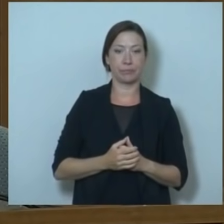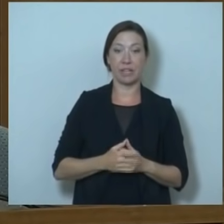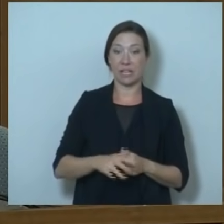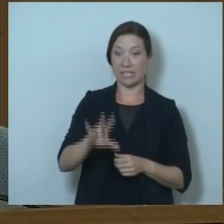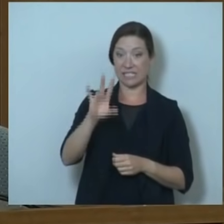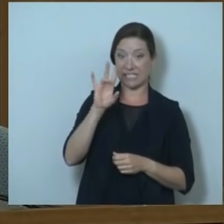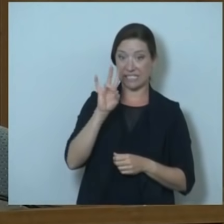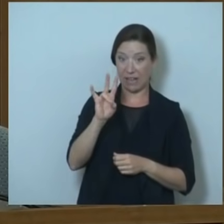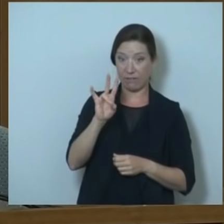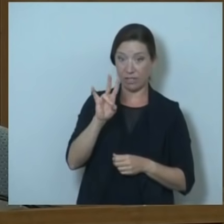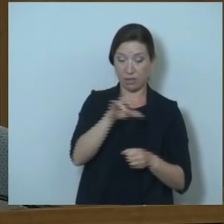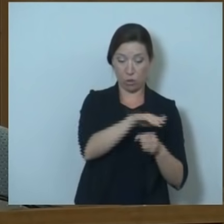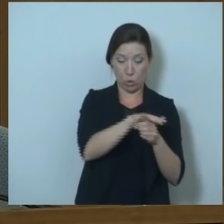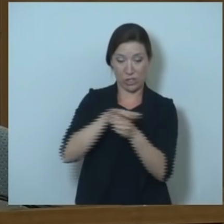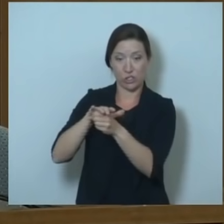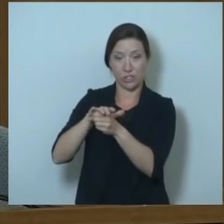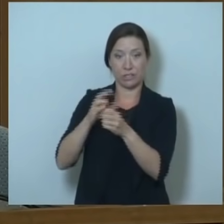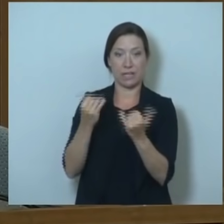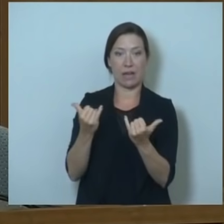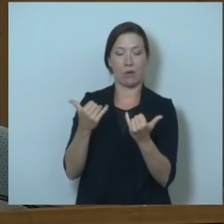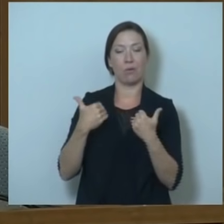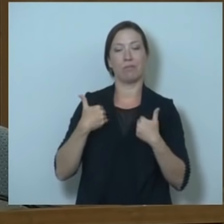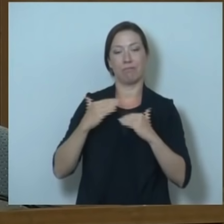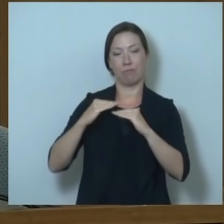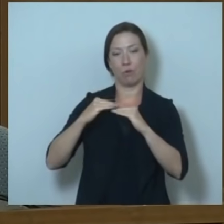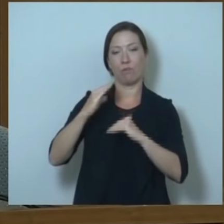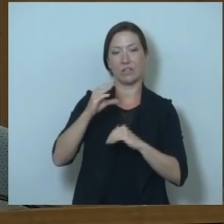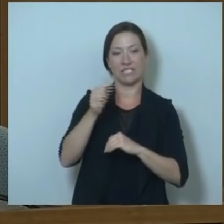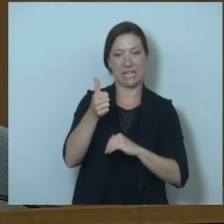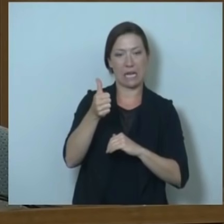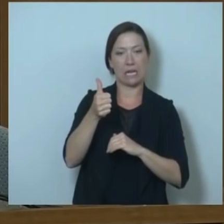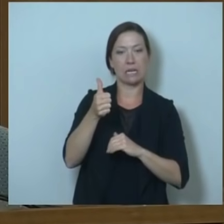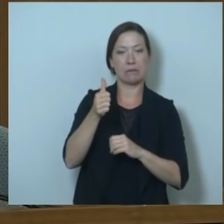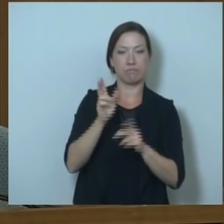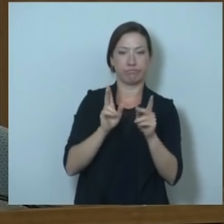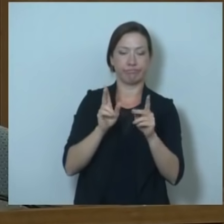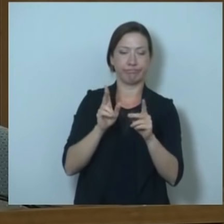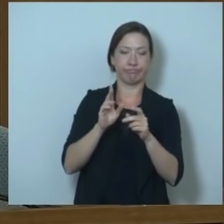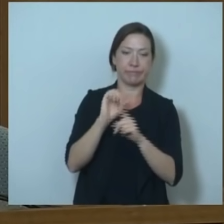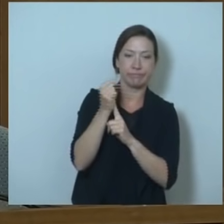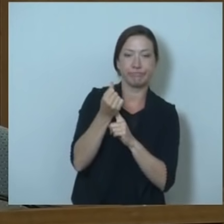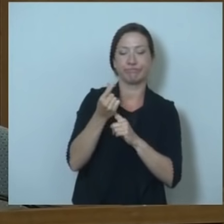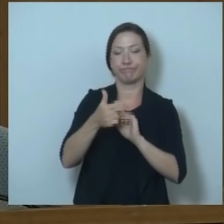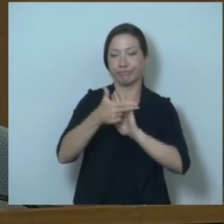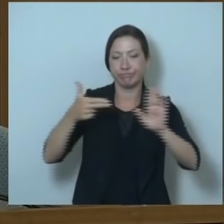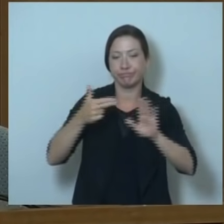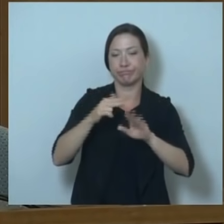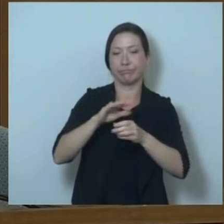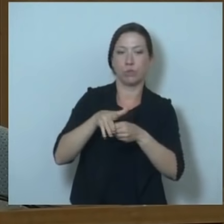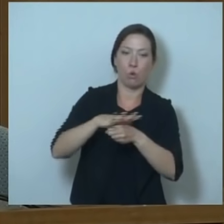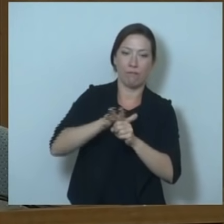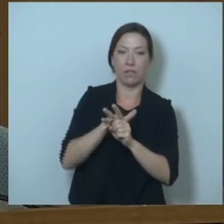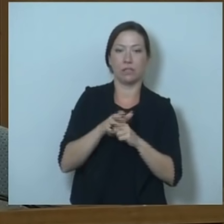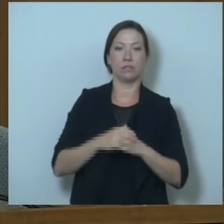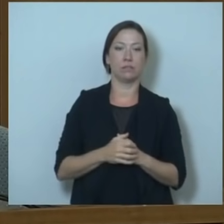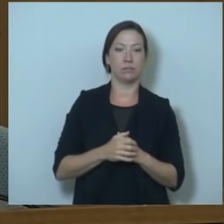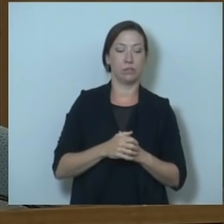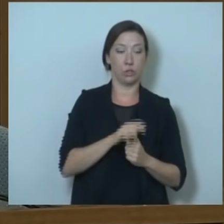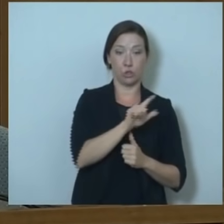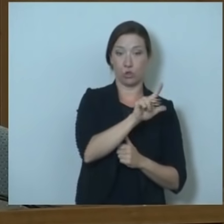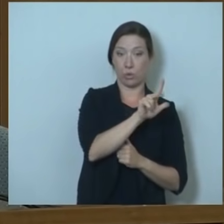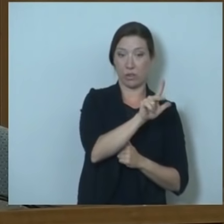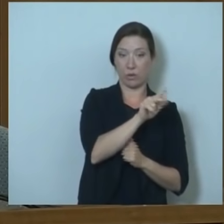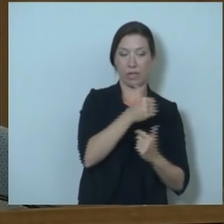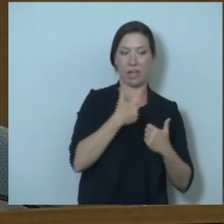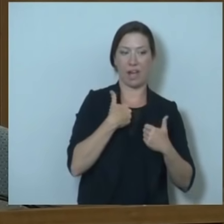facilities have more than 10 positive cases, and 23 have between 1 and 10. That was